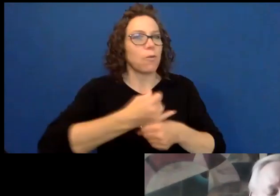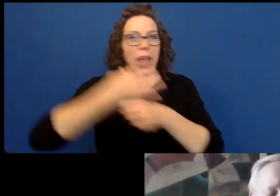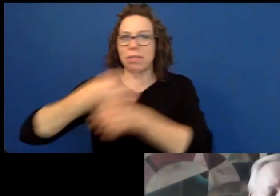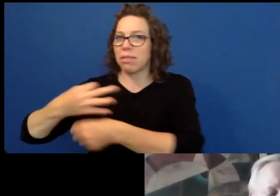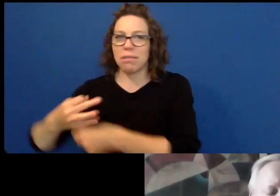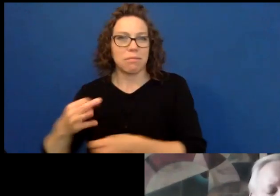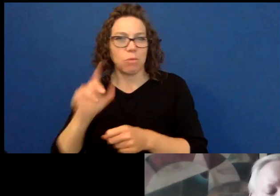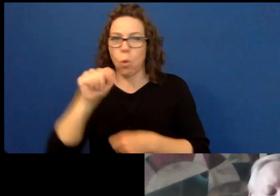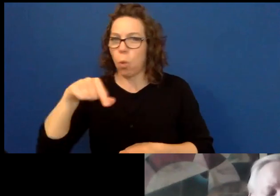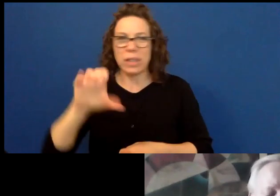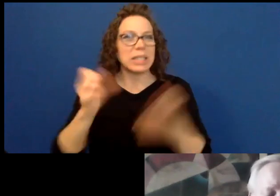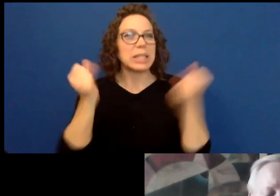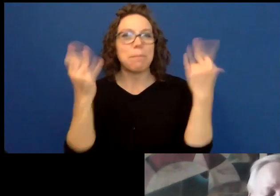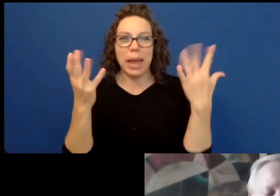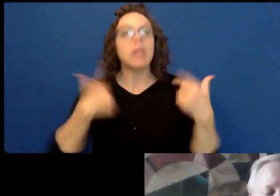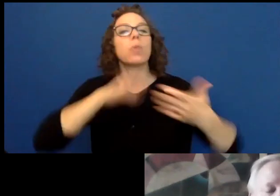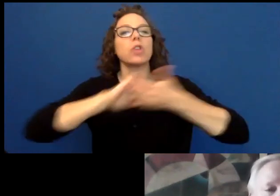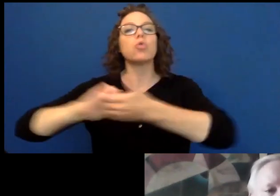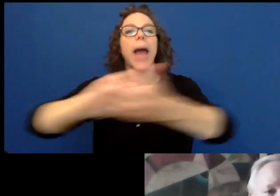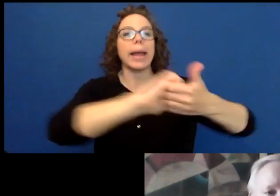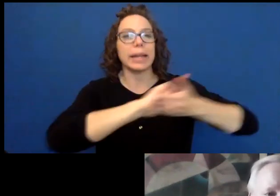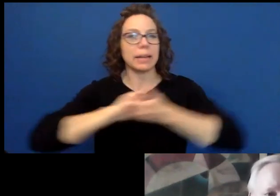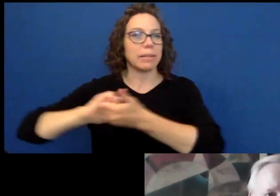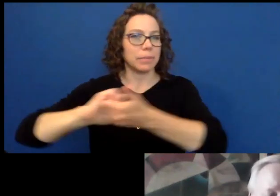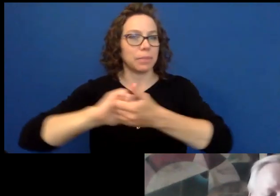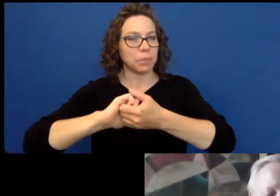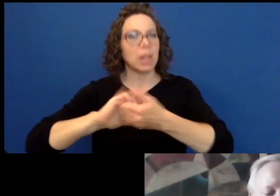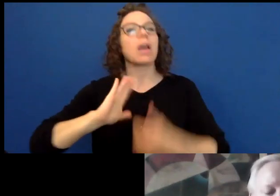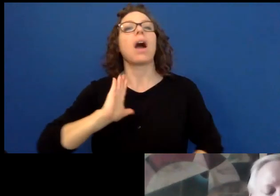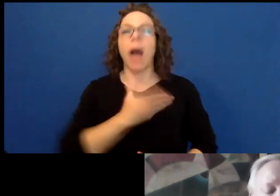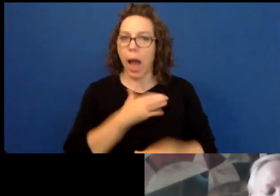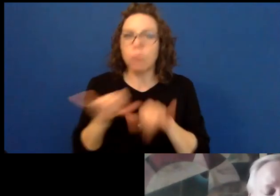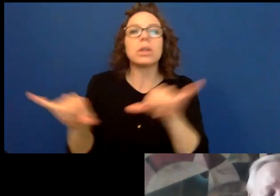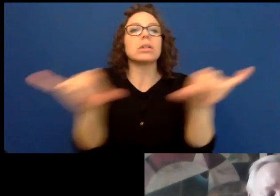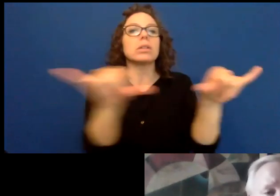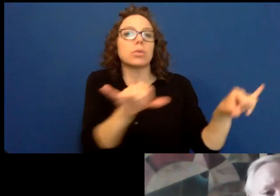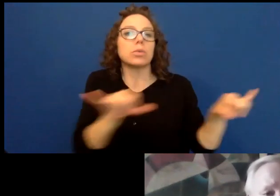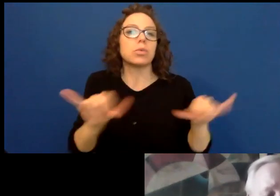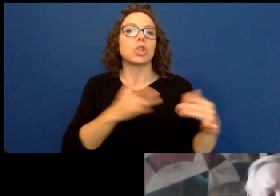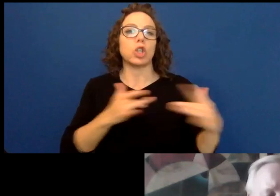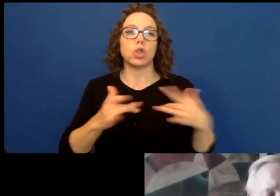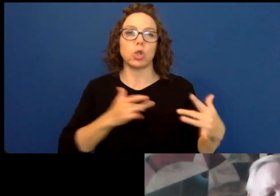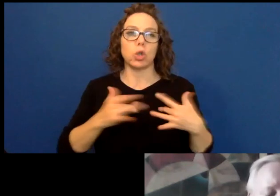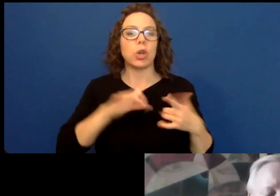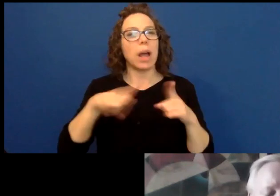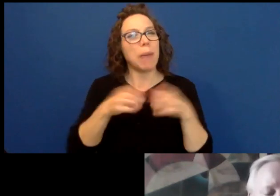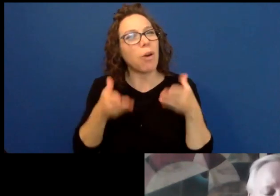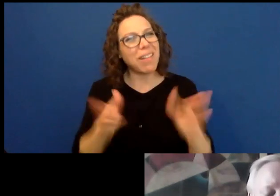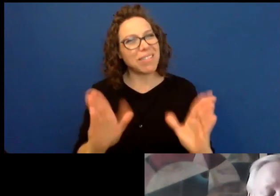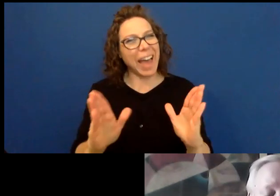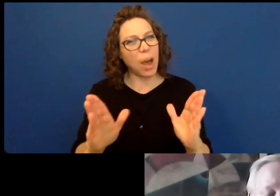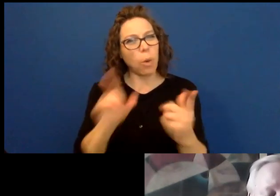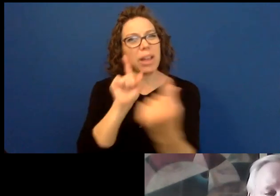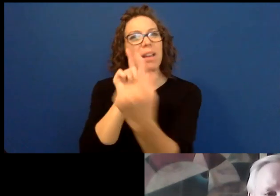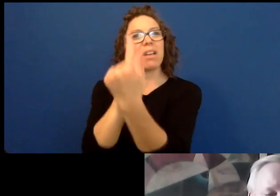Cities stand united in our concern regarding allowing face-to-face spiritual